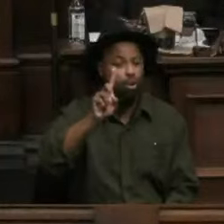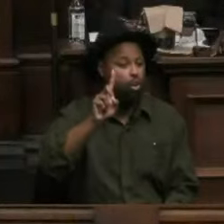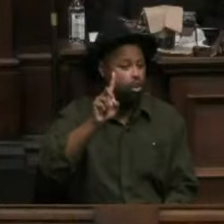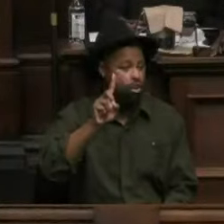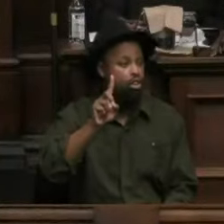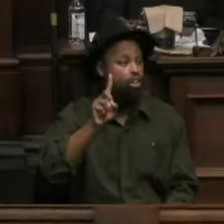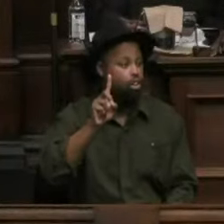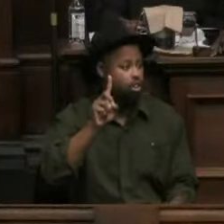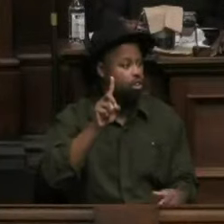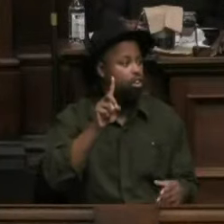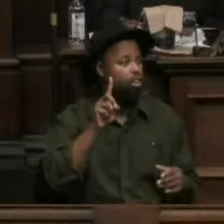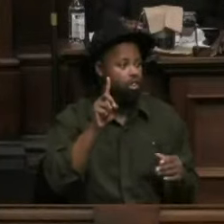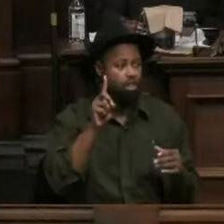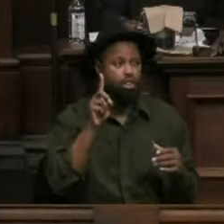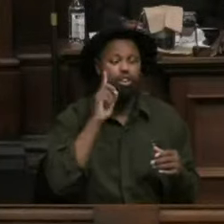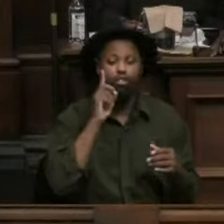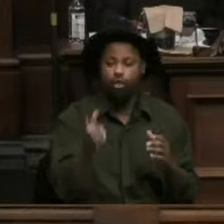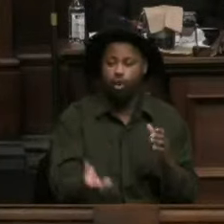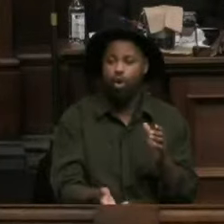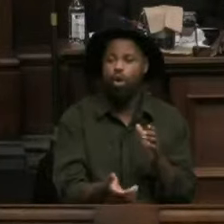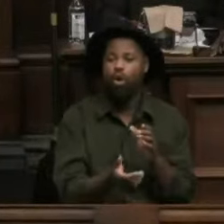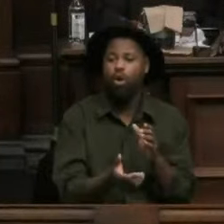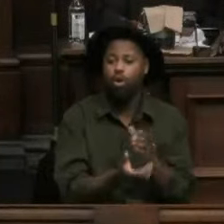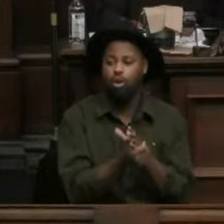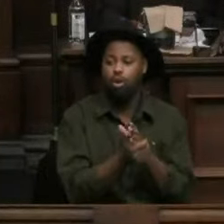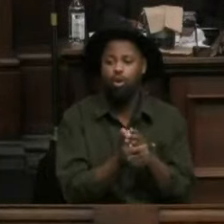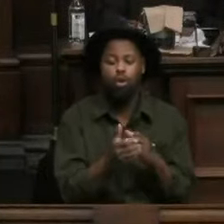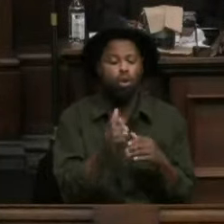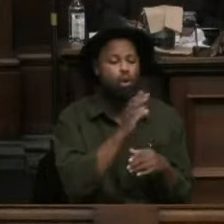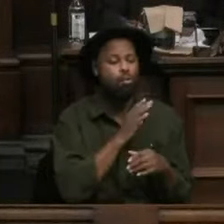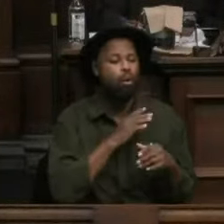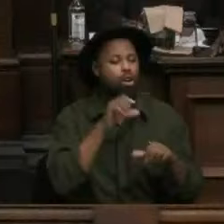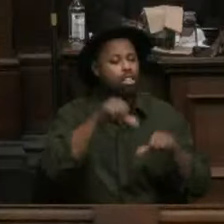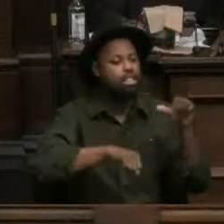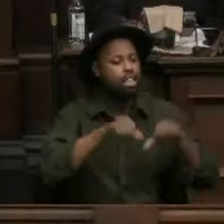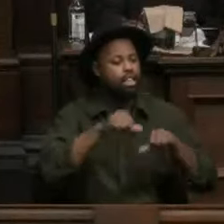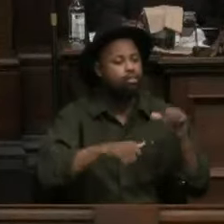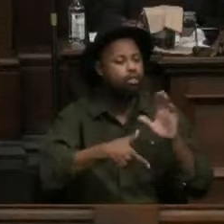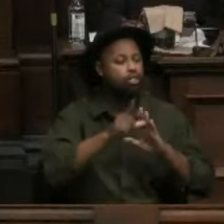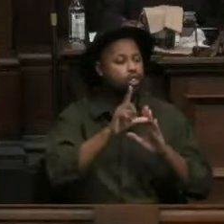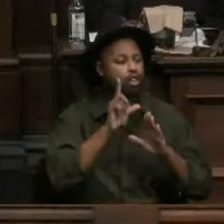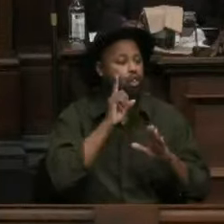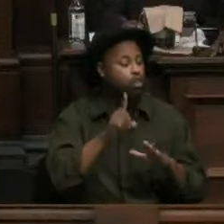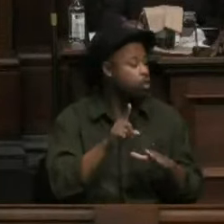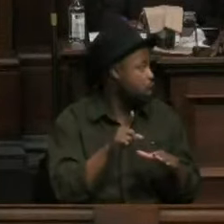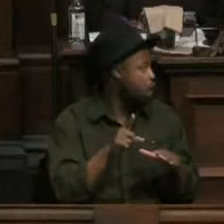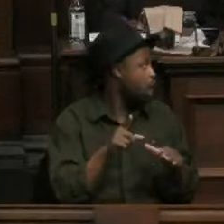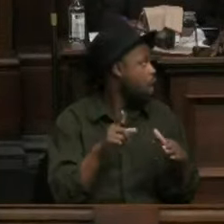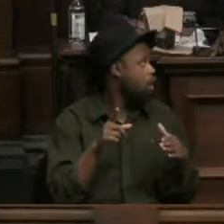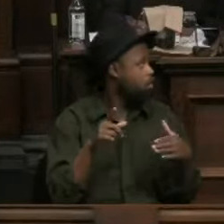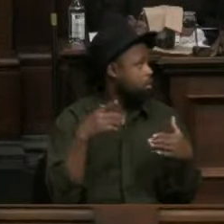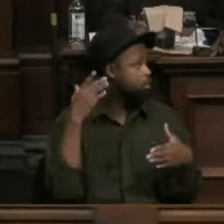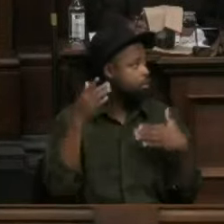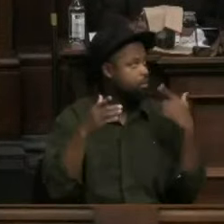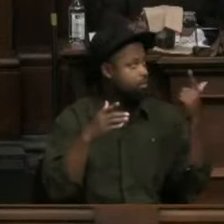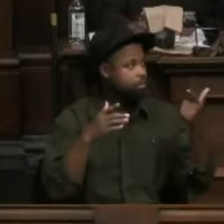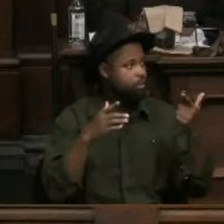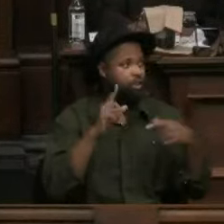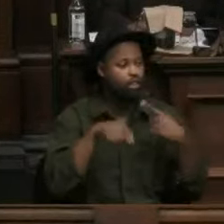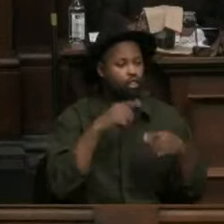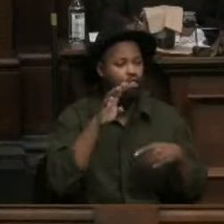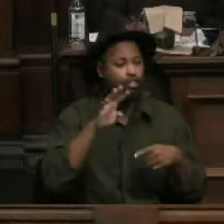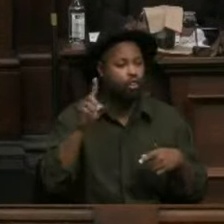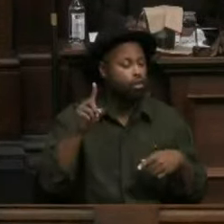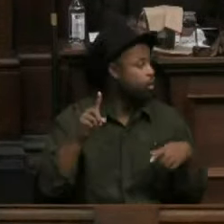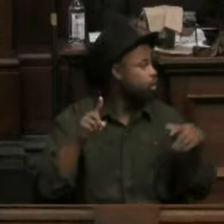of approving appointments to the Board of Assessment Review. I will entertain a motion and a second to consider introductory 441.